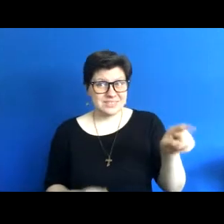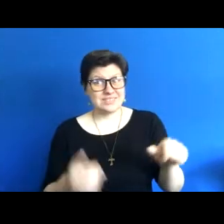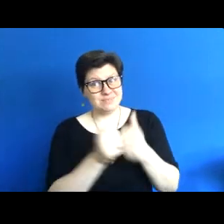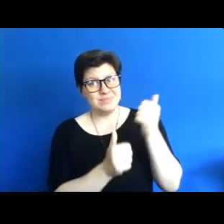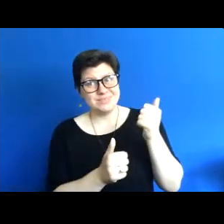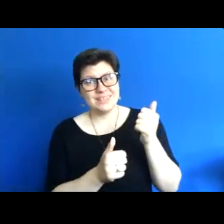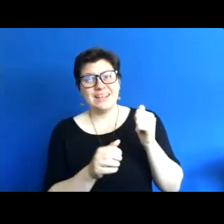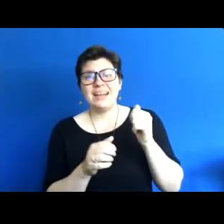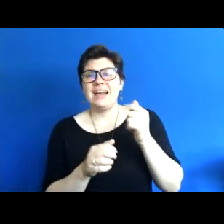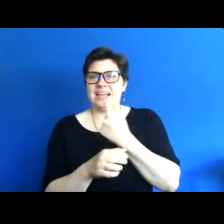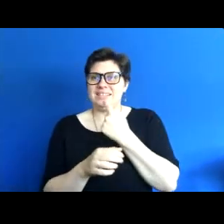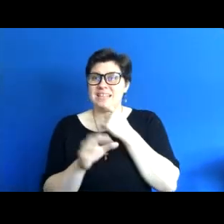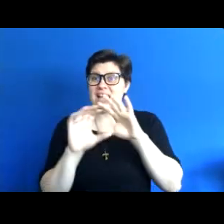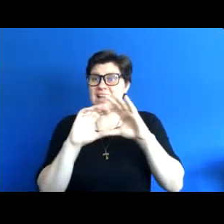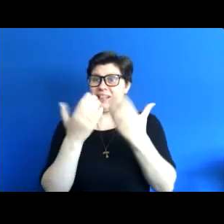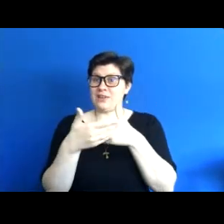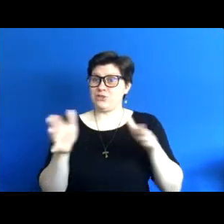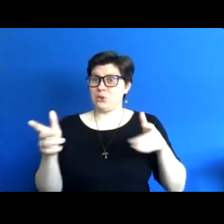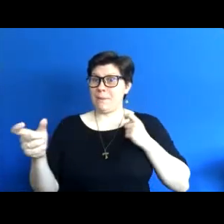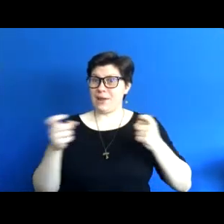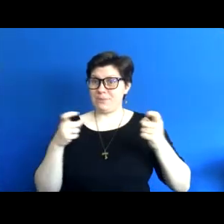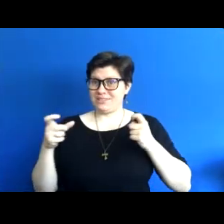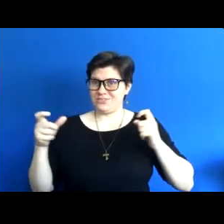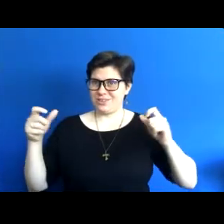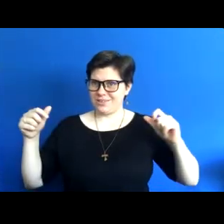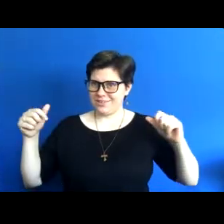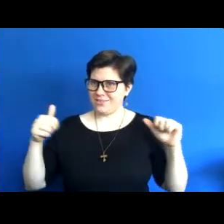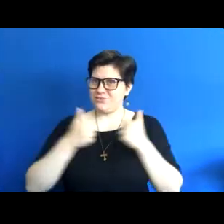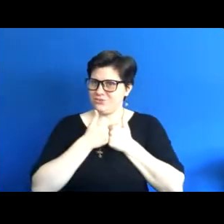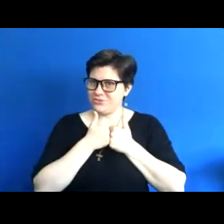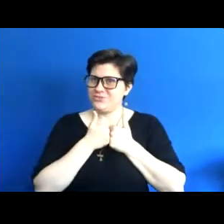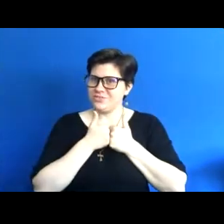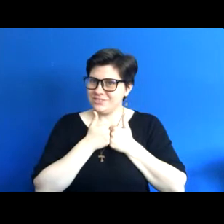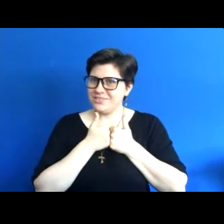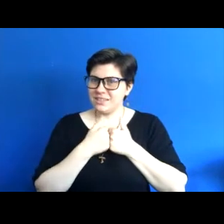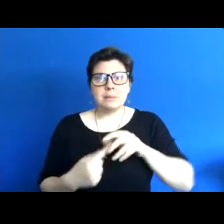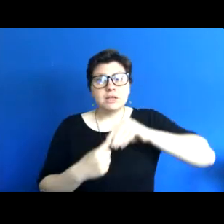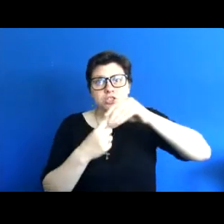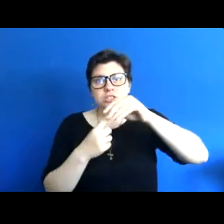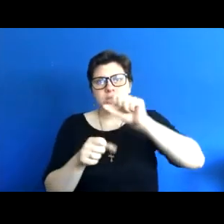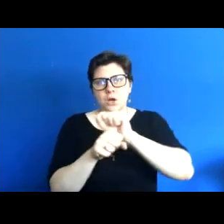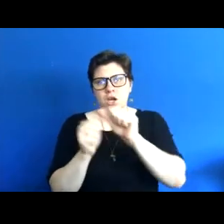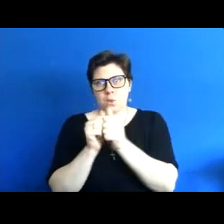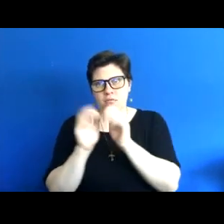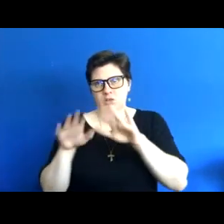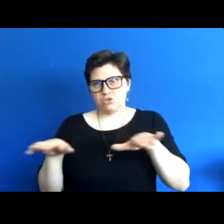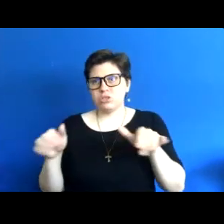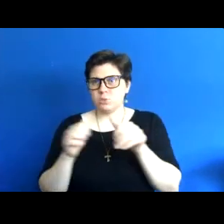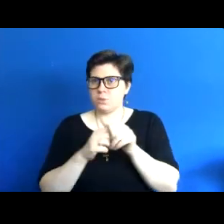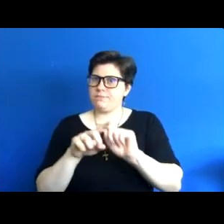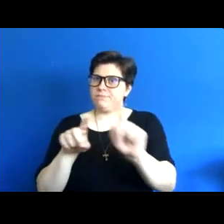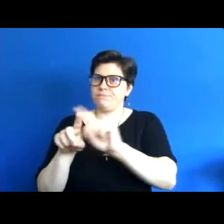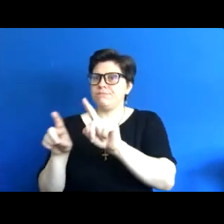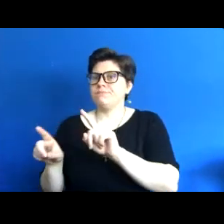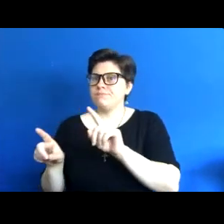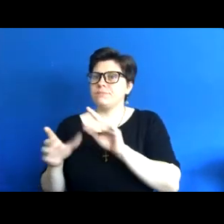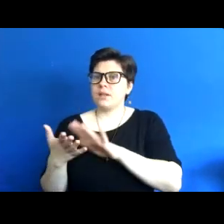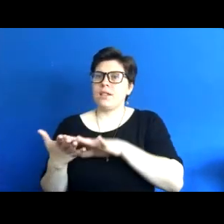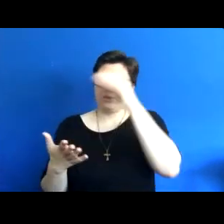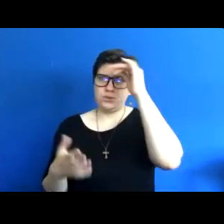classroom management is always a challenge, especially if you're working with children with a lot of different